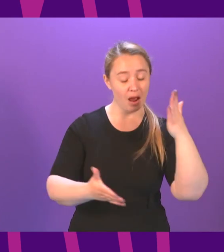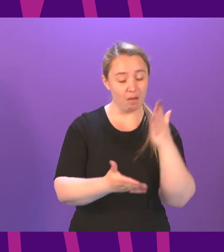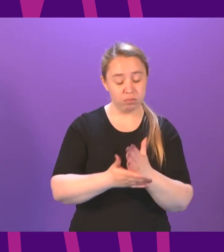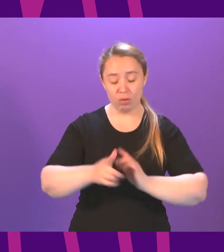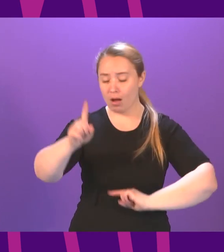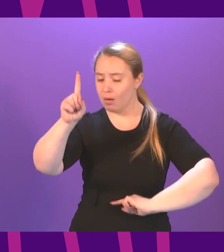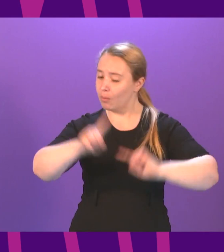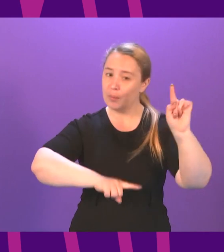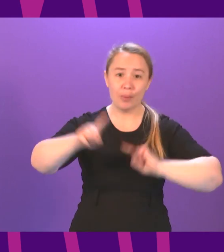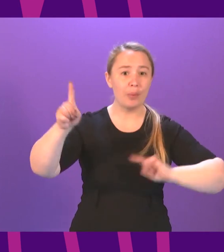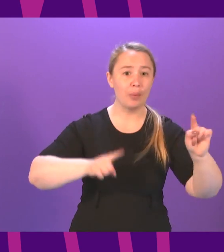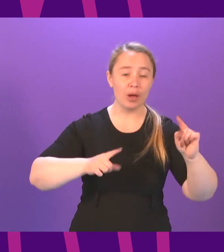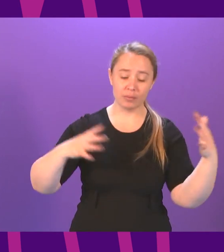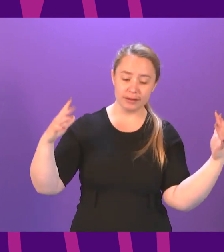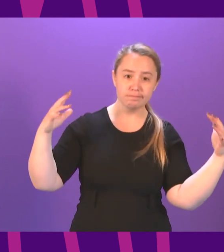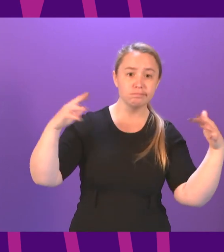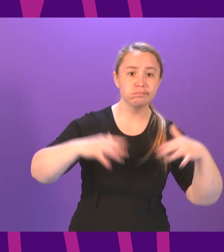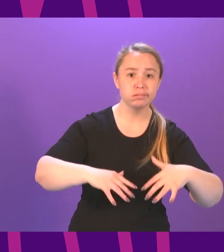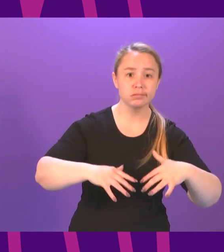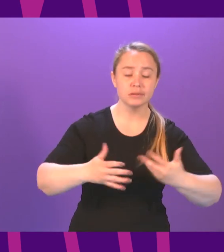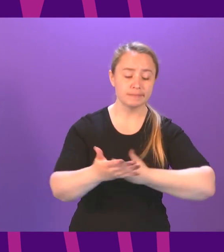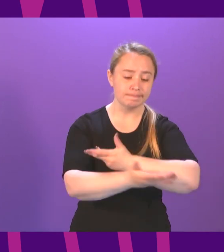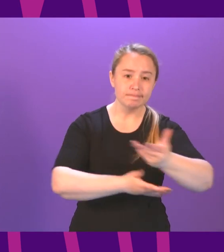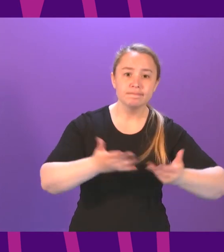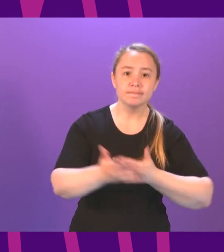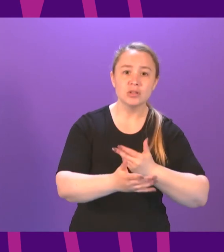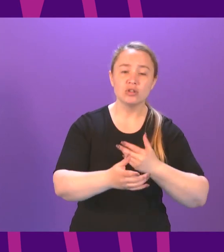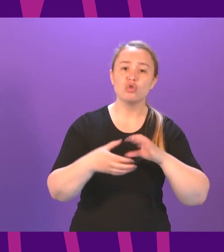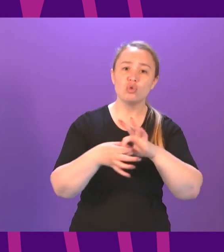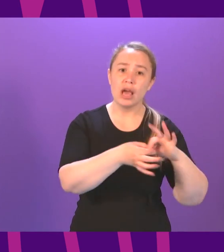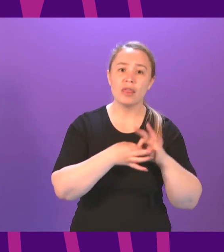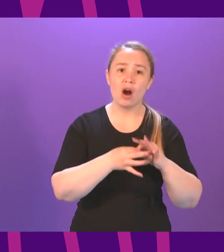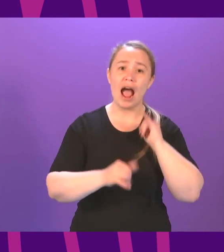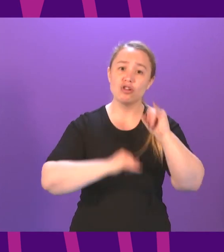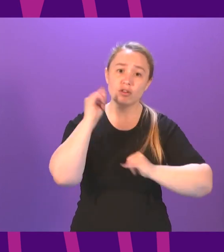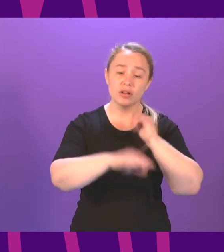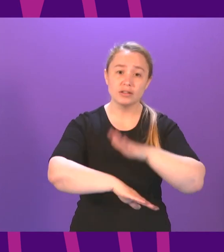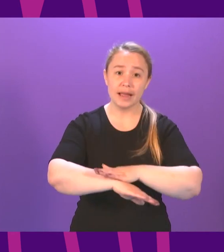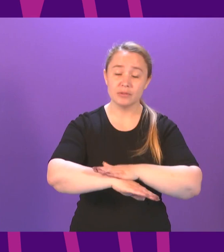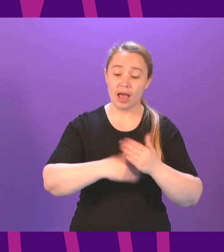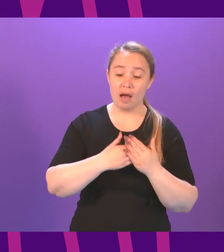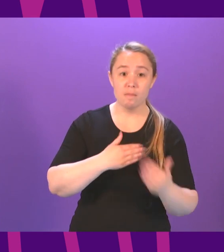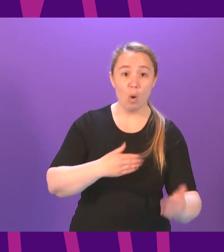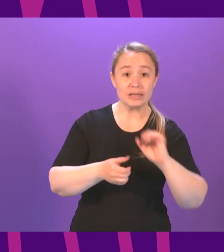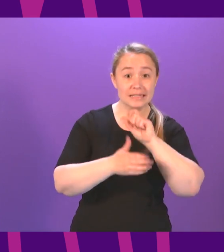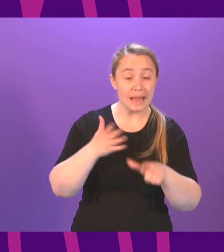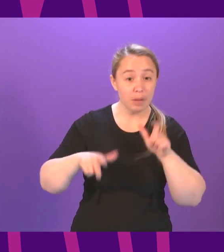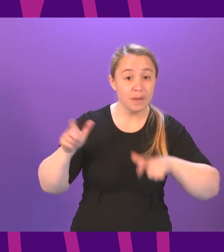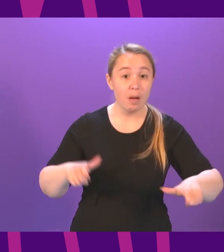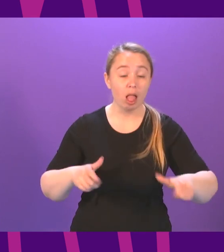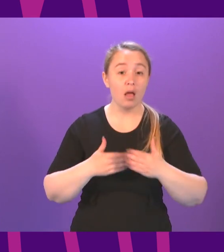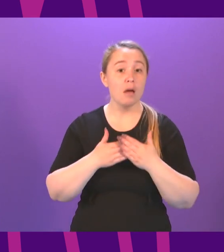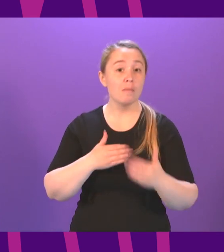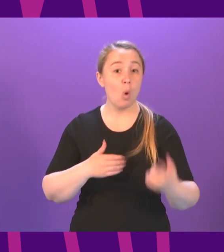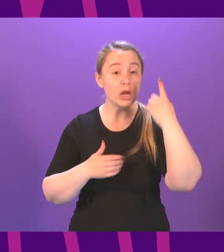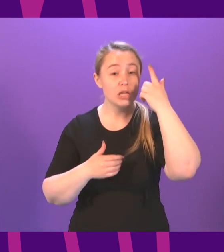in this room at this most critical of times. I see more young people, more women, more disabled people, more people